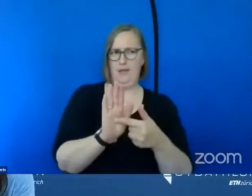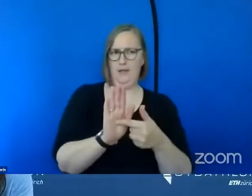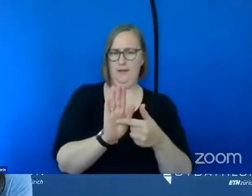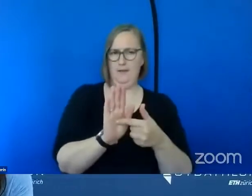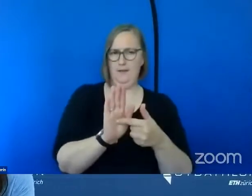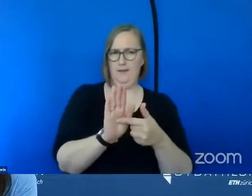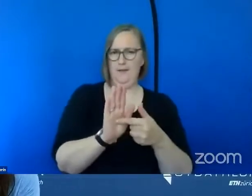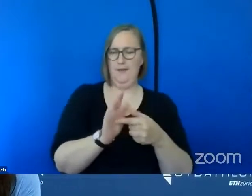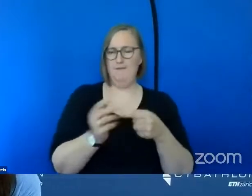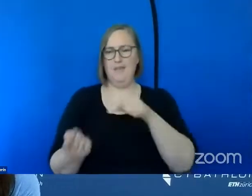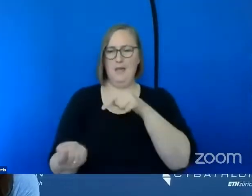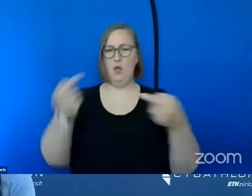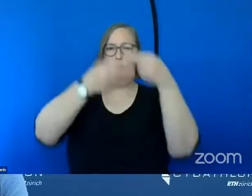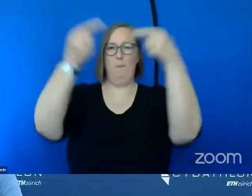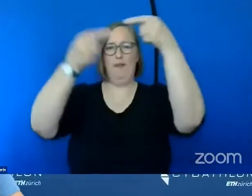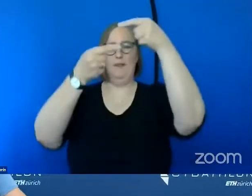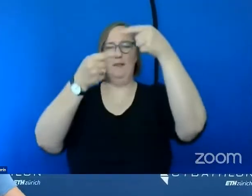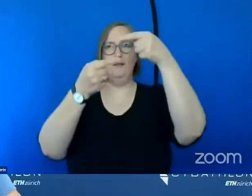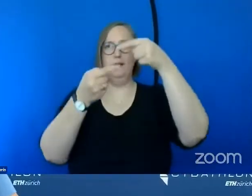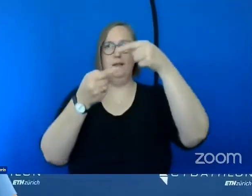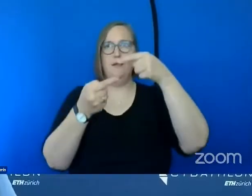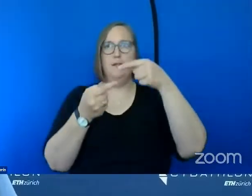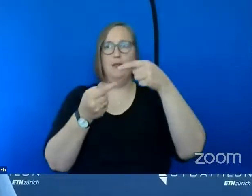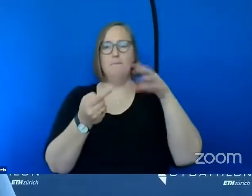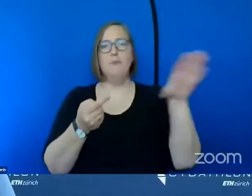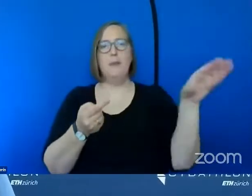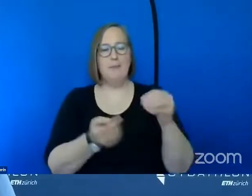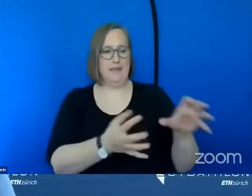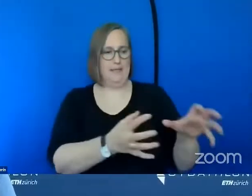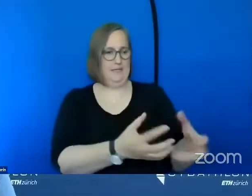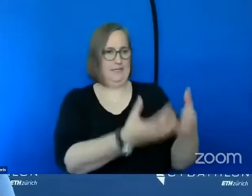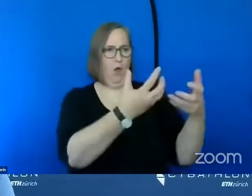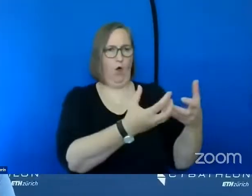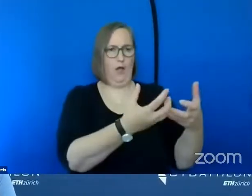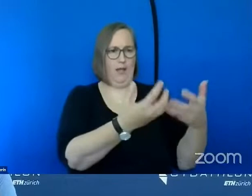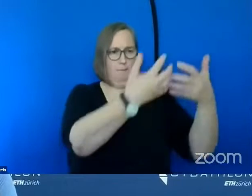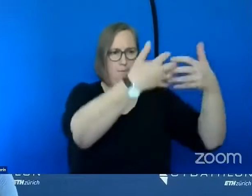the teams solve this task of daily life, cleaning up a table.